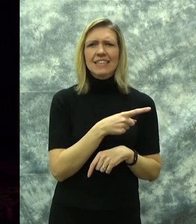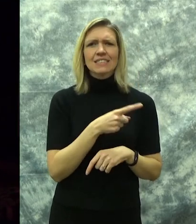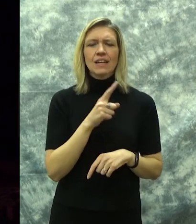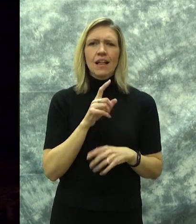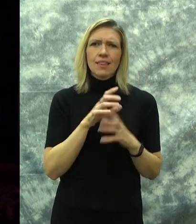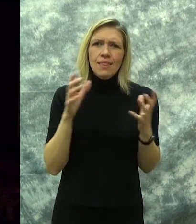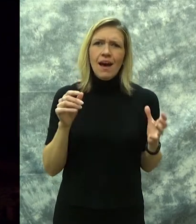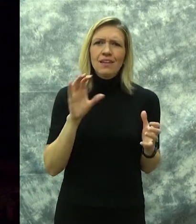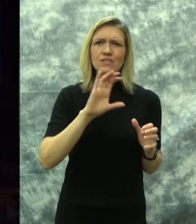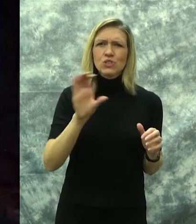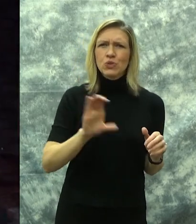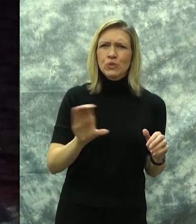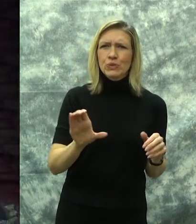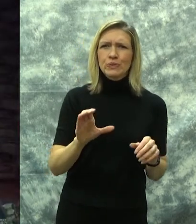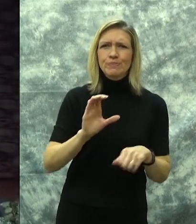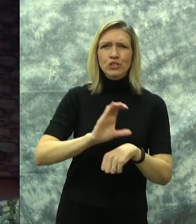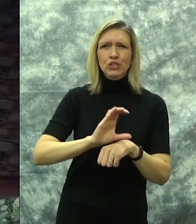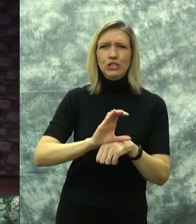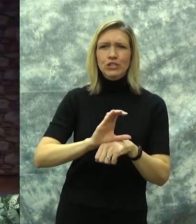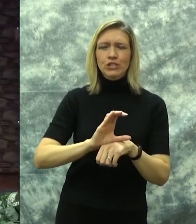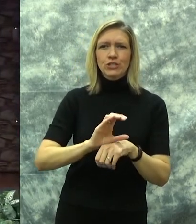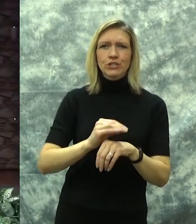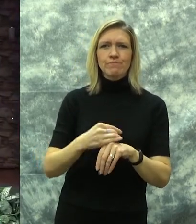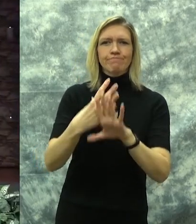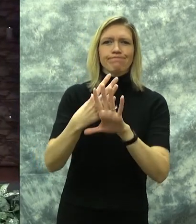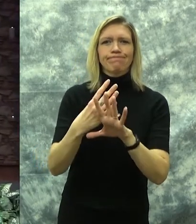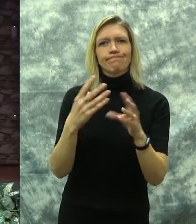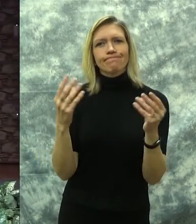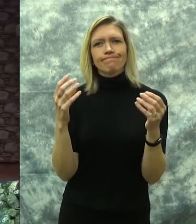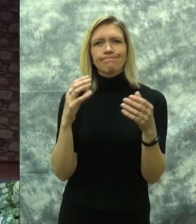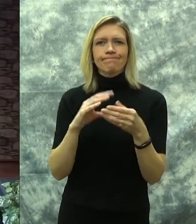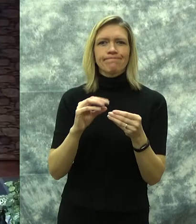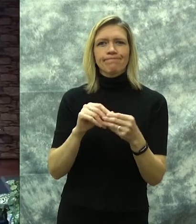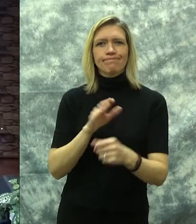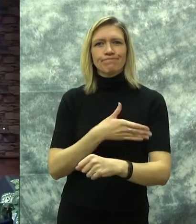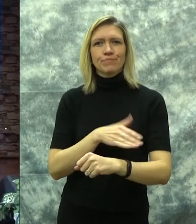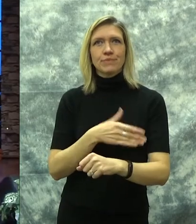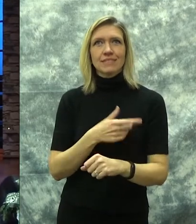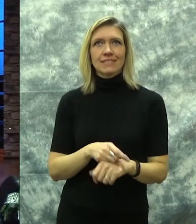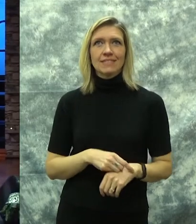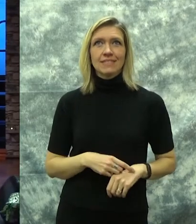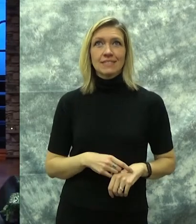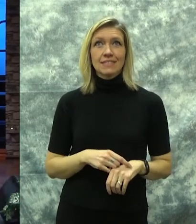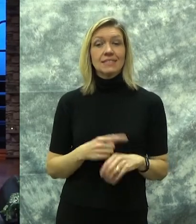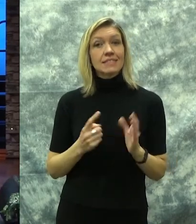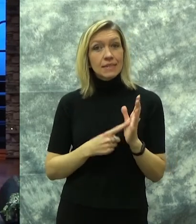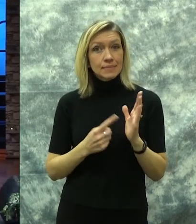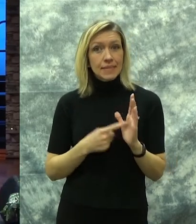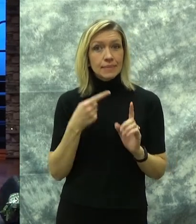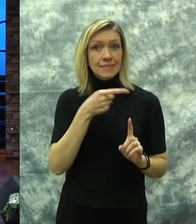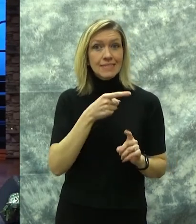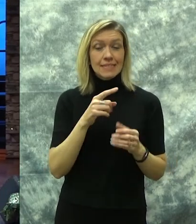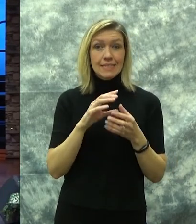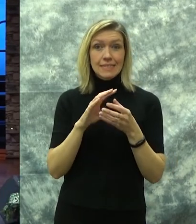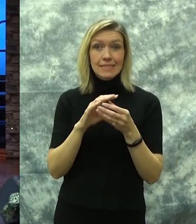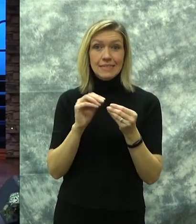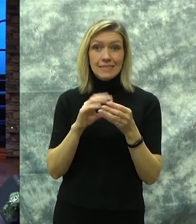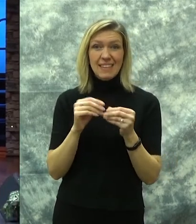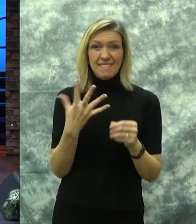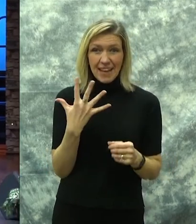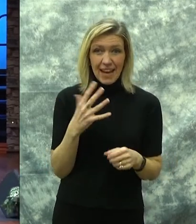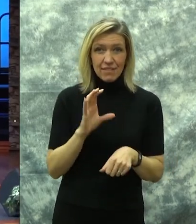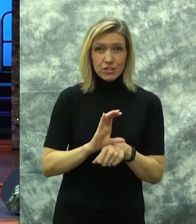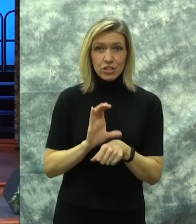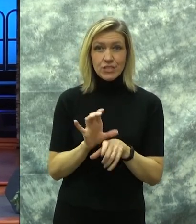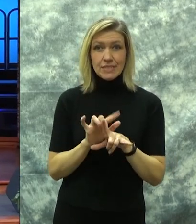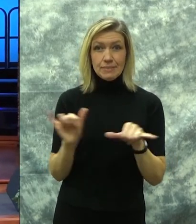church fill-ins. He figured that, or he figured astral projection, because sometimes he's singing at 5 churches at a time. I know. Gets that over. But yeah.